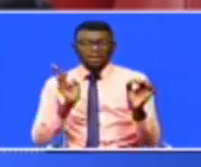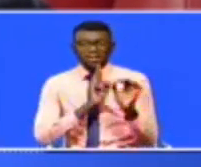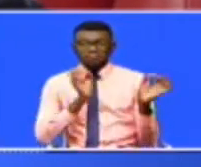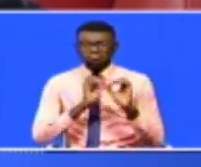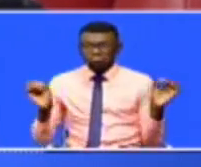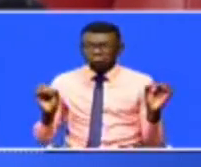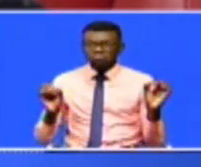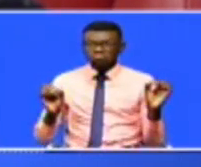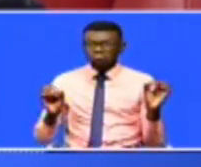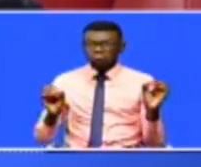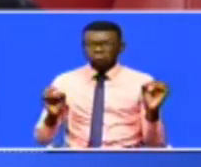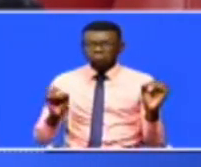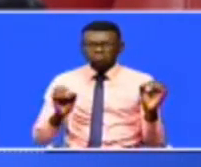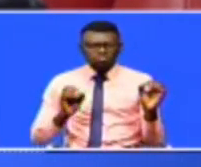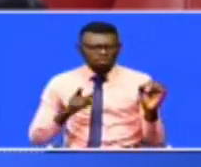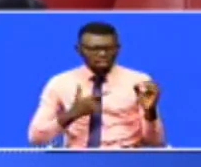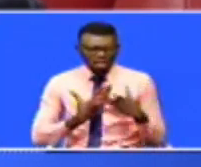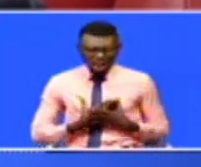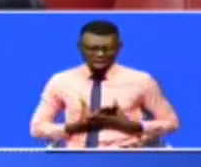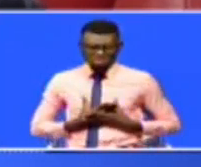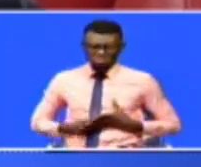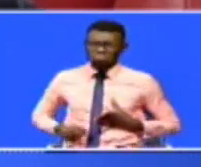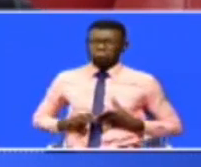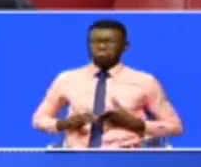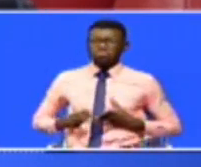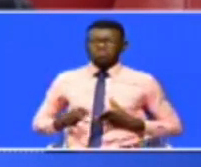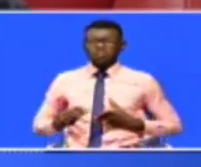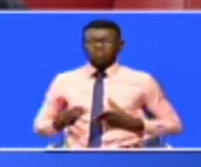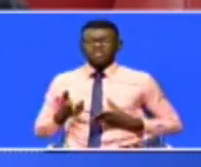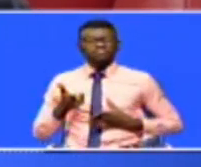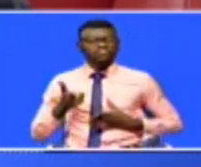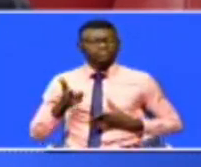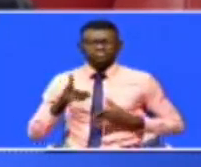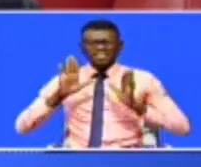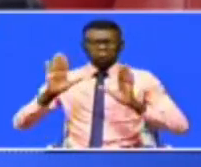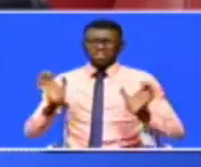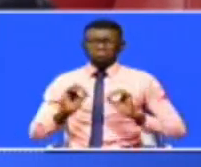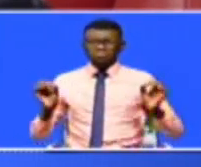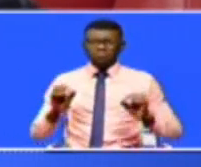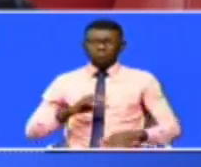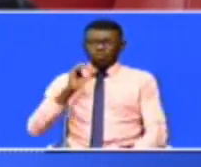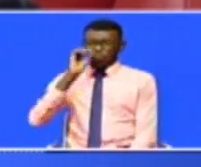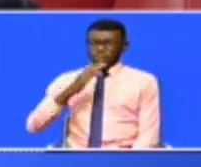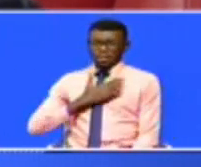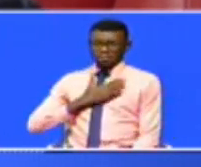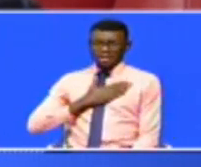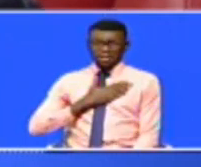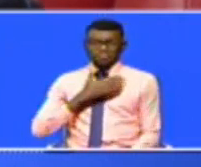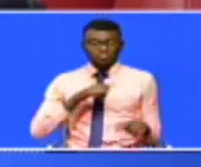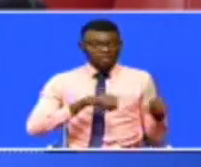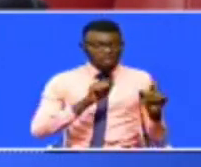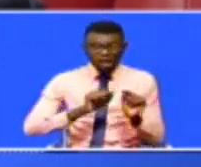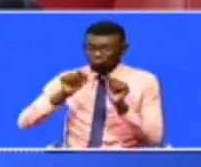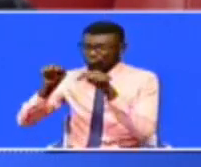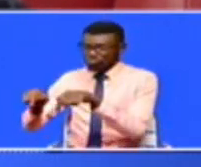say termination is not necessary, I have simply given my opinion, and she can go and seek